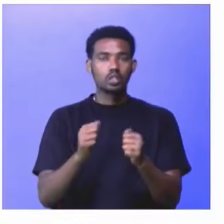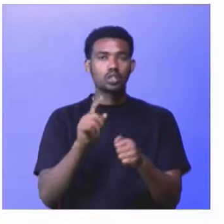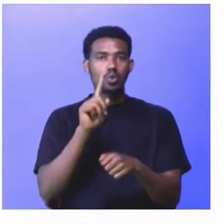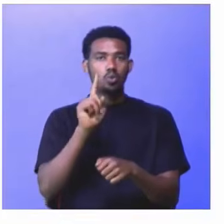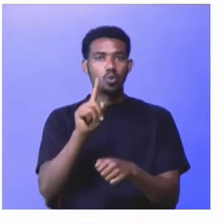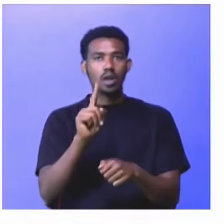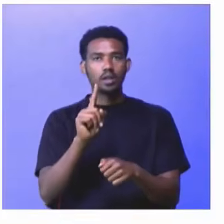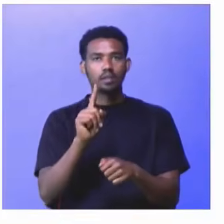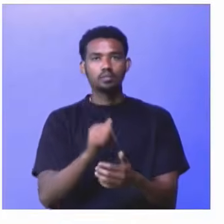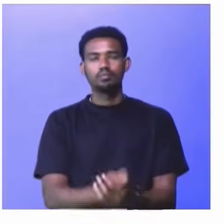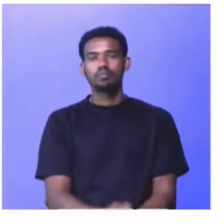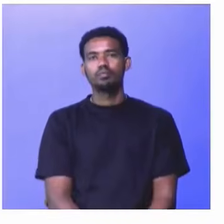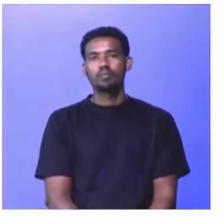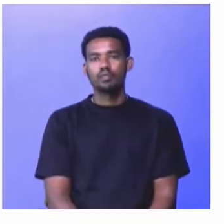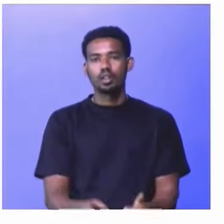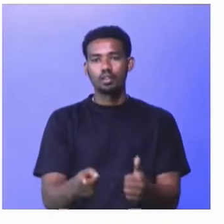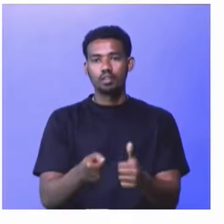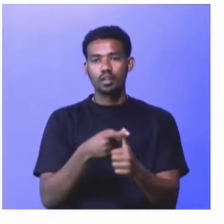let